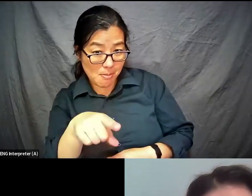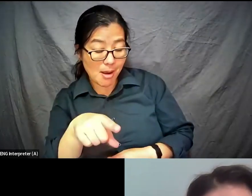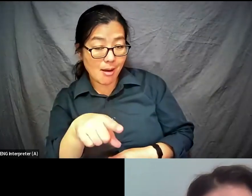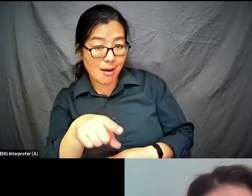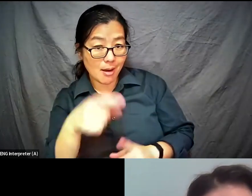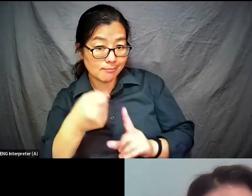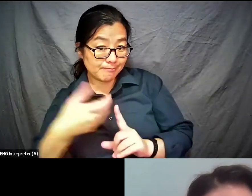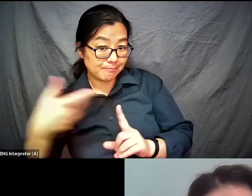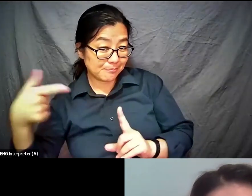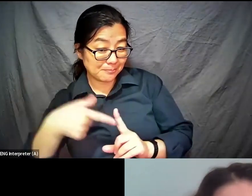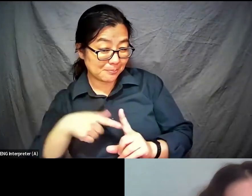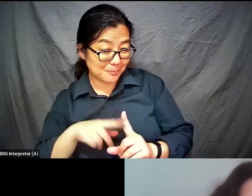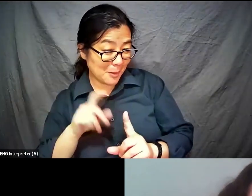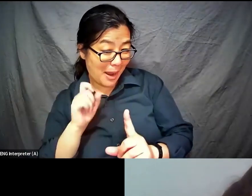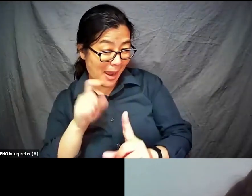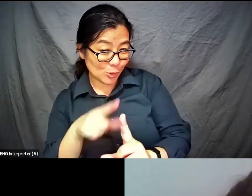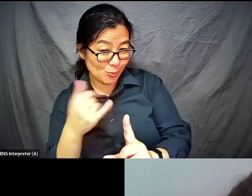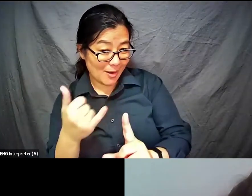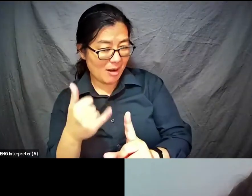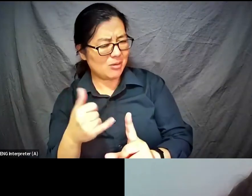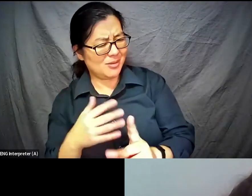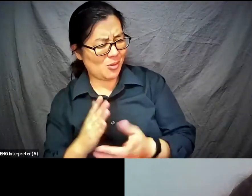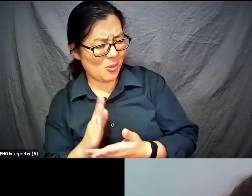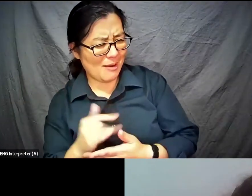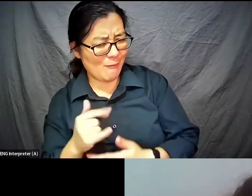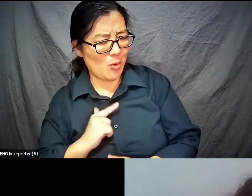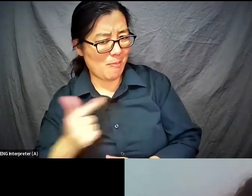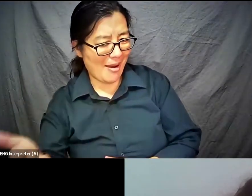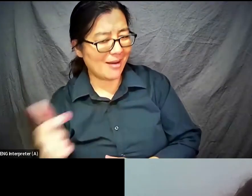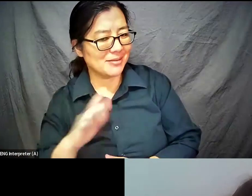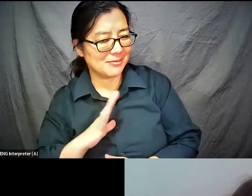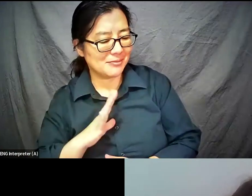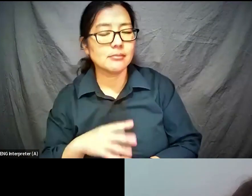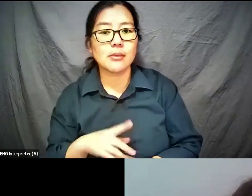can honor like anti-colonial